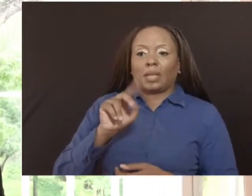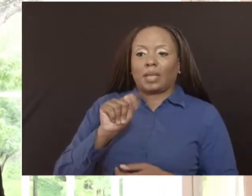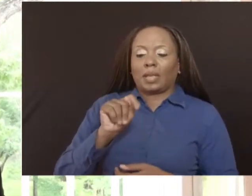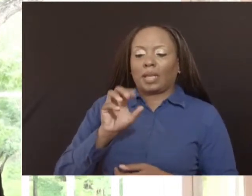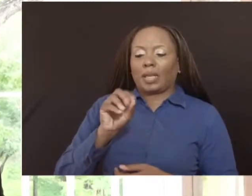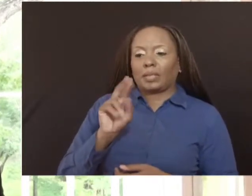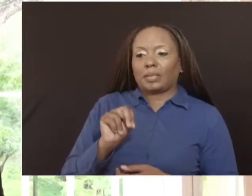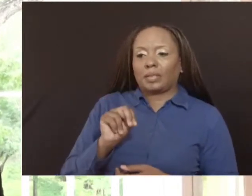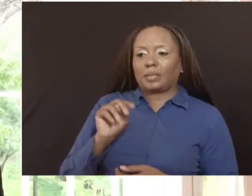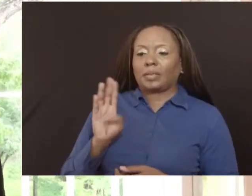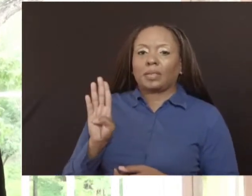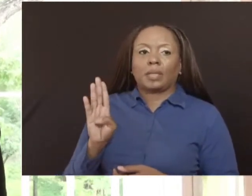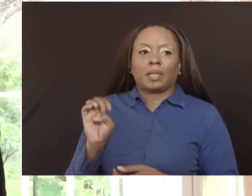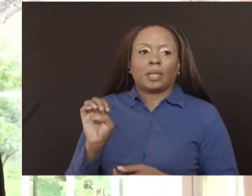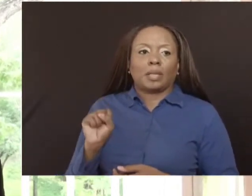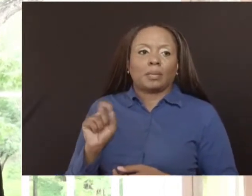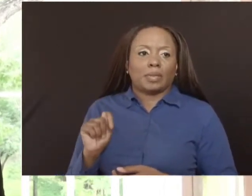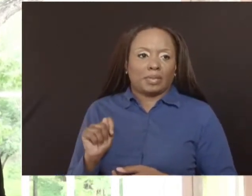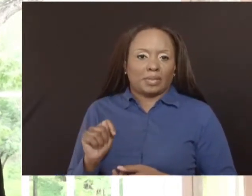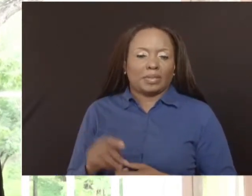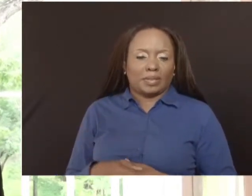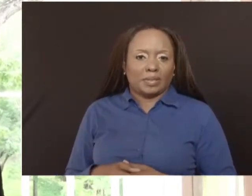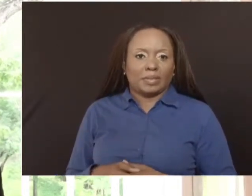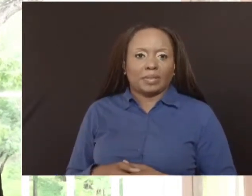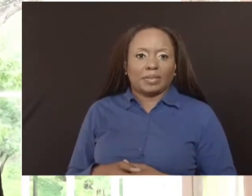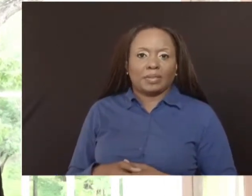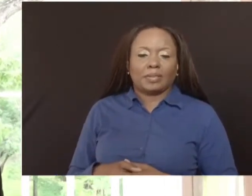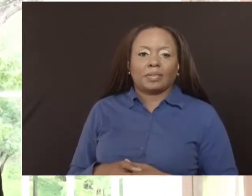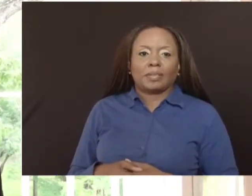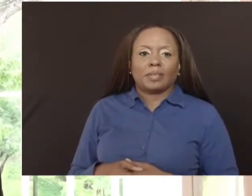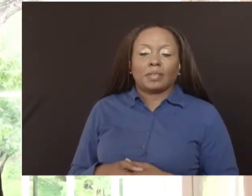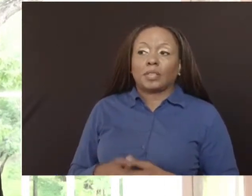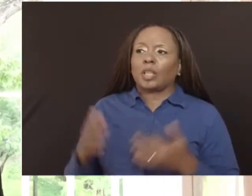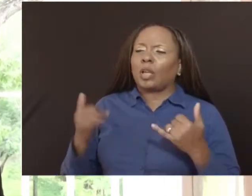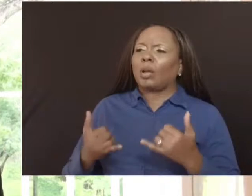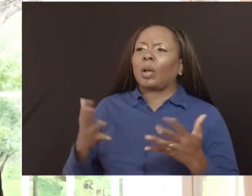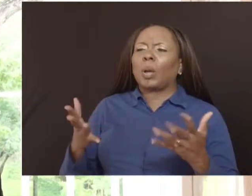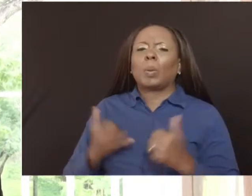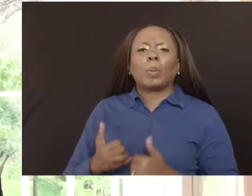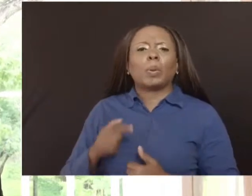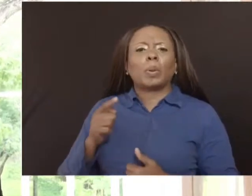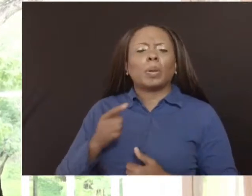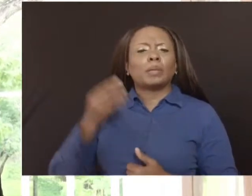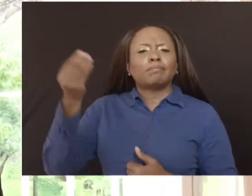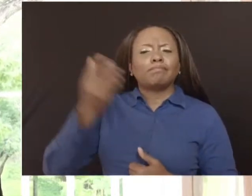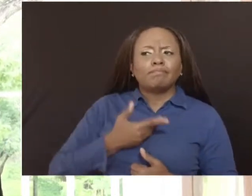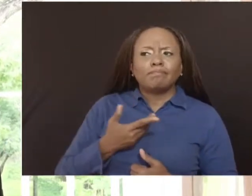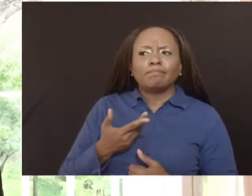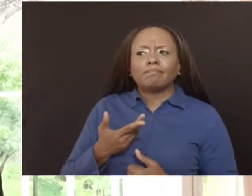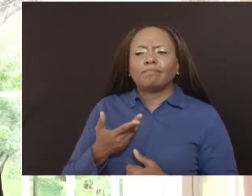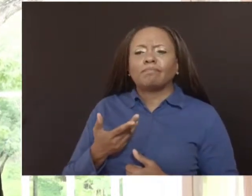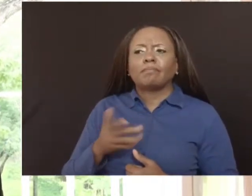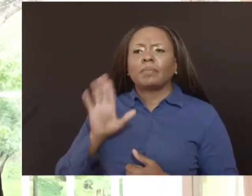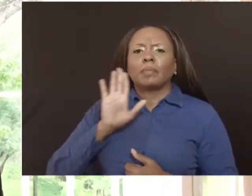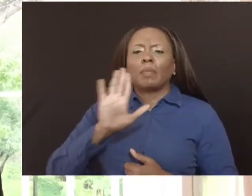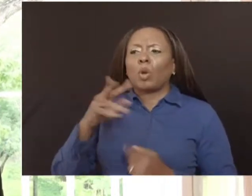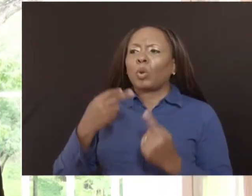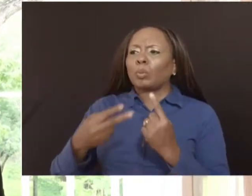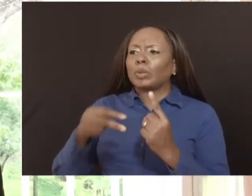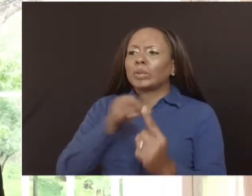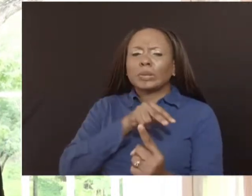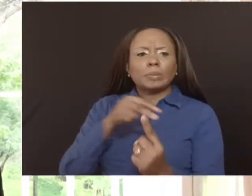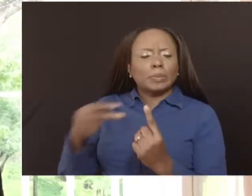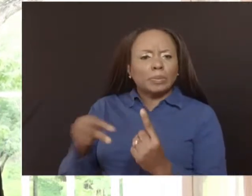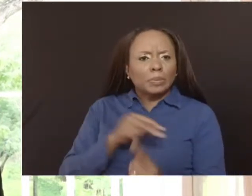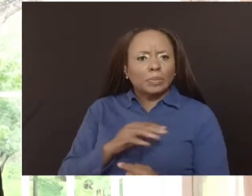acting CMO. And Dr. Best, I'd like you to put in perspective exactly where we are, because